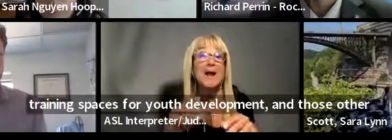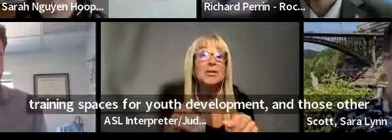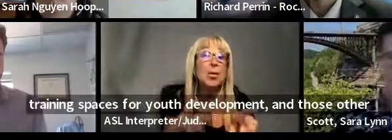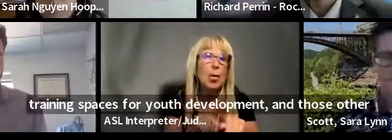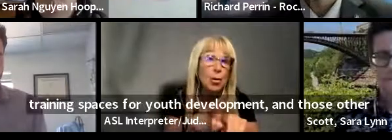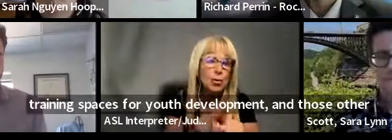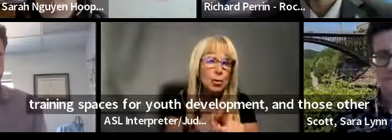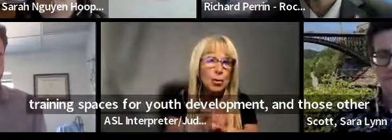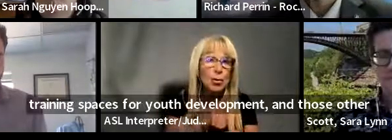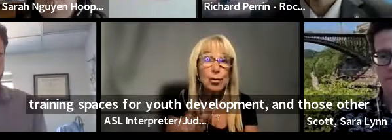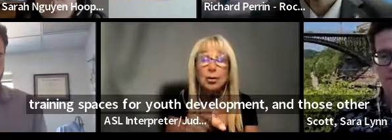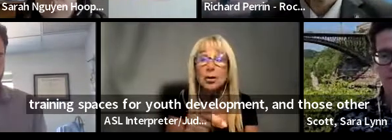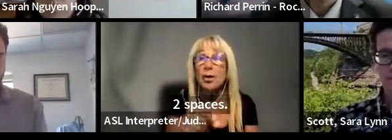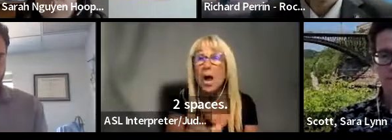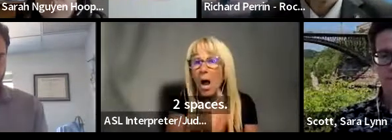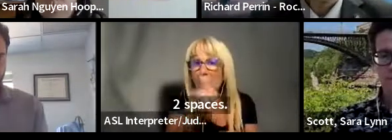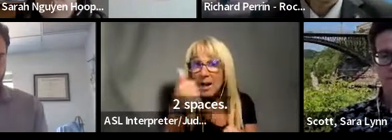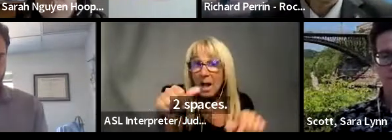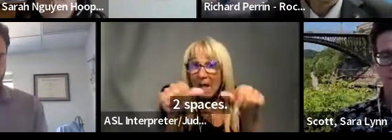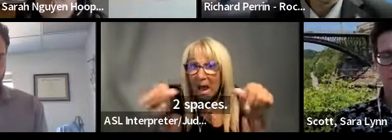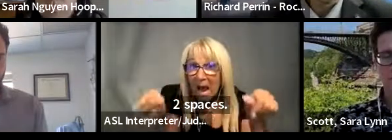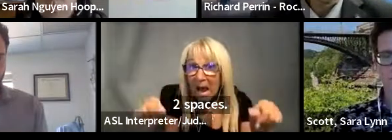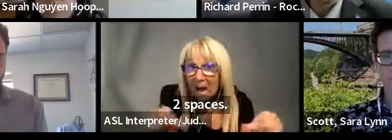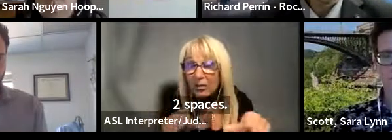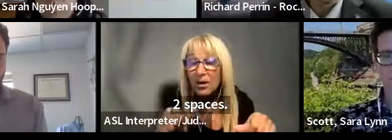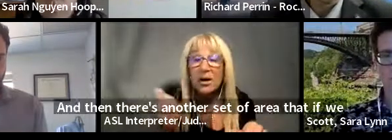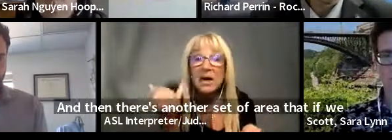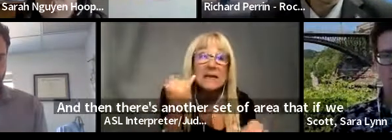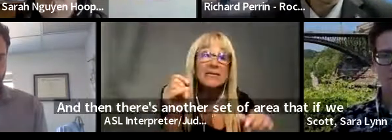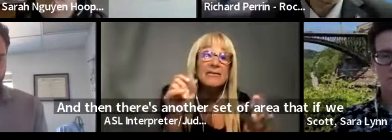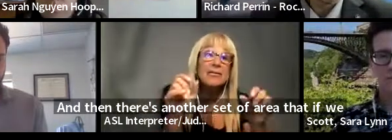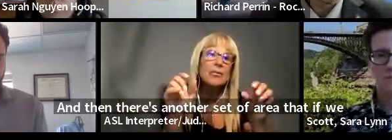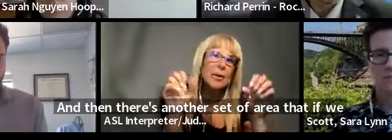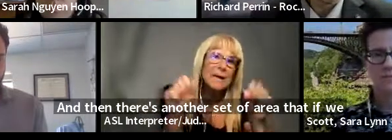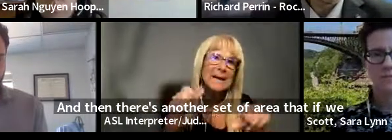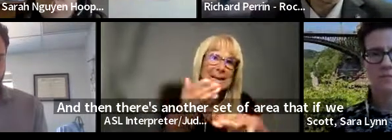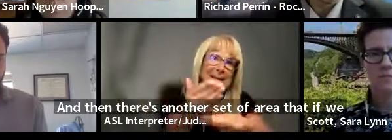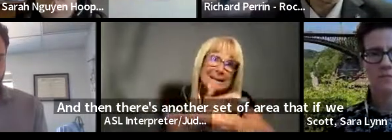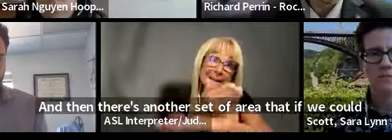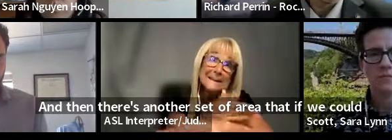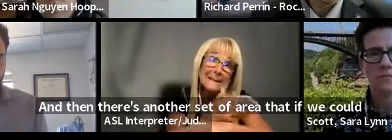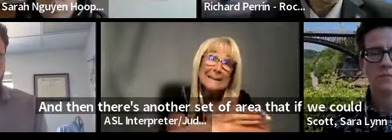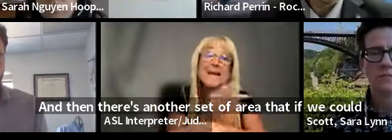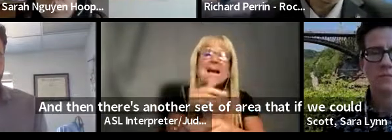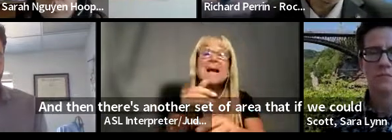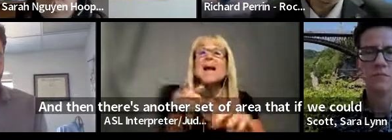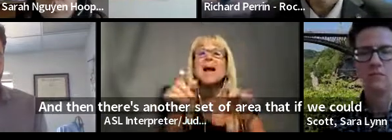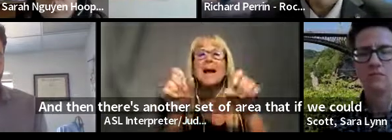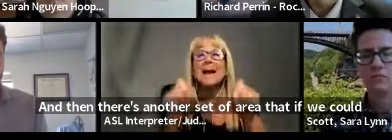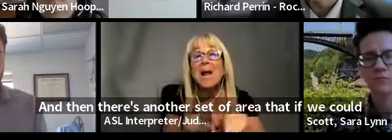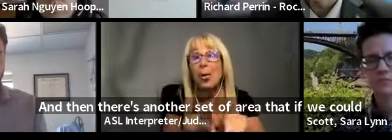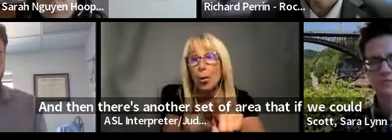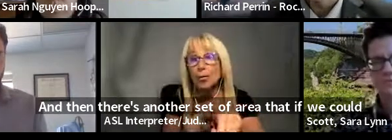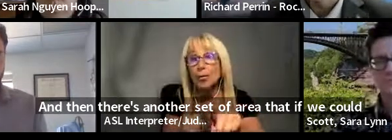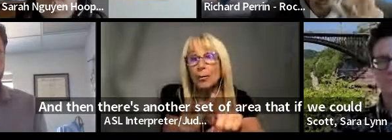of area that if we could get some work to, that could be rental space as